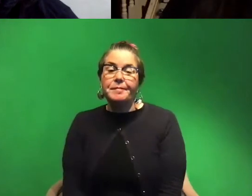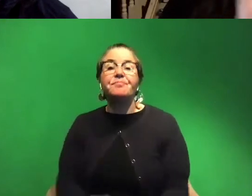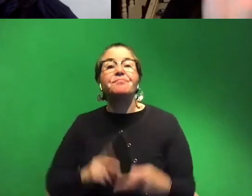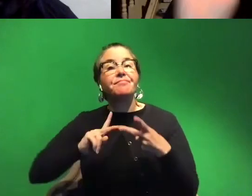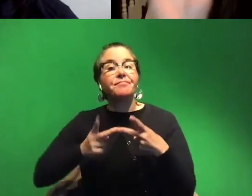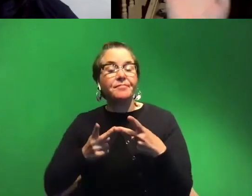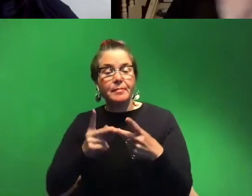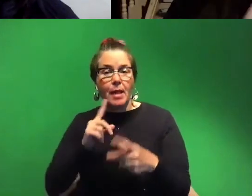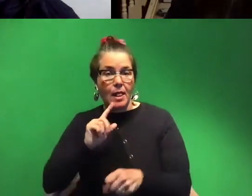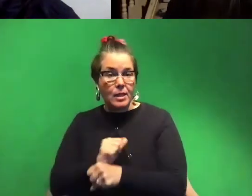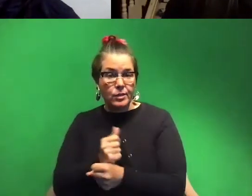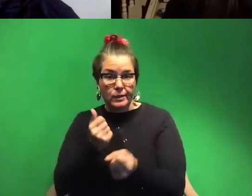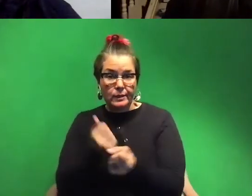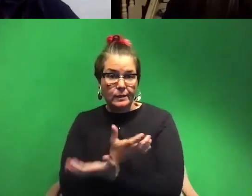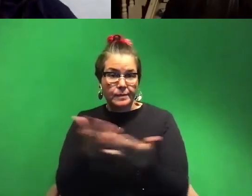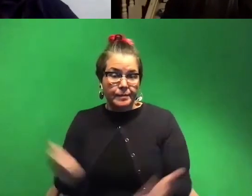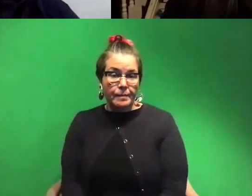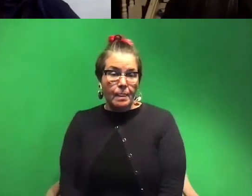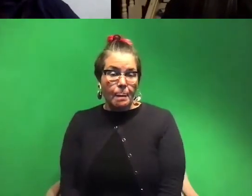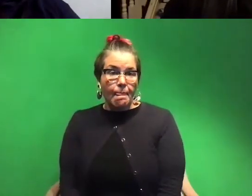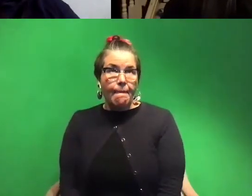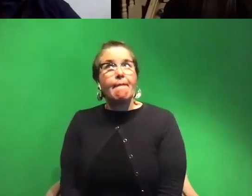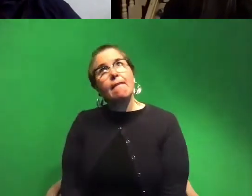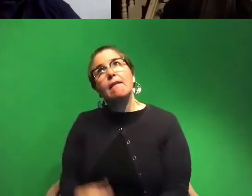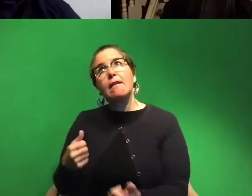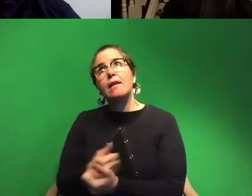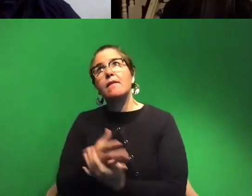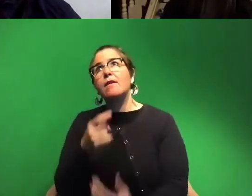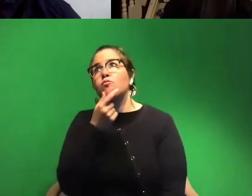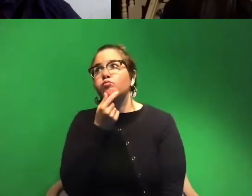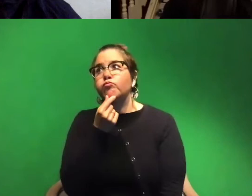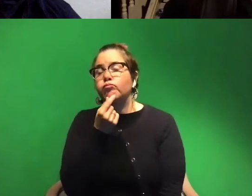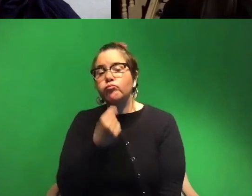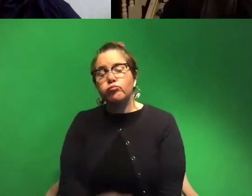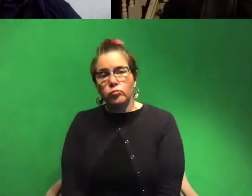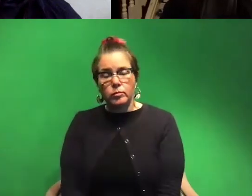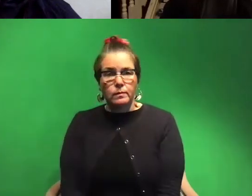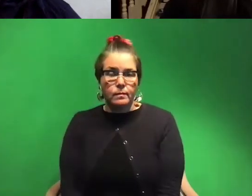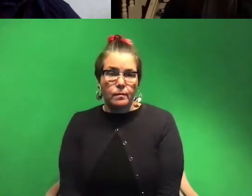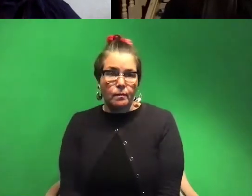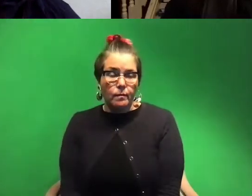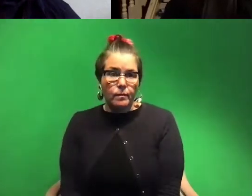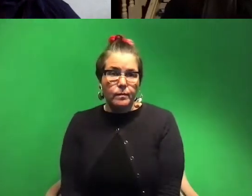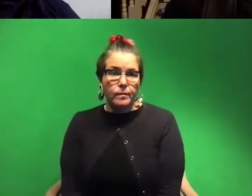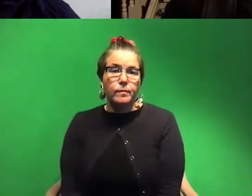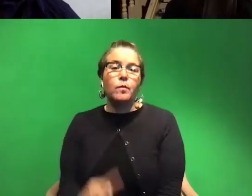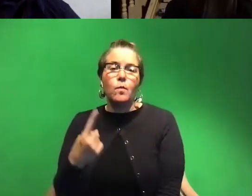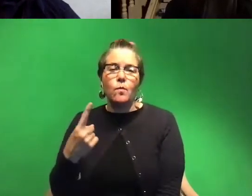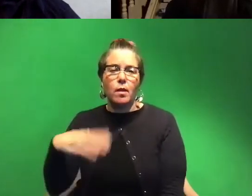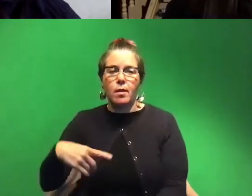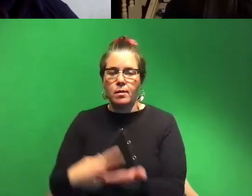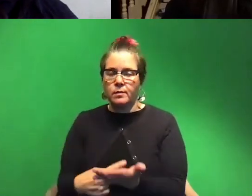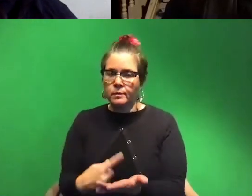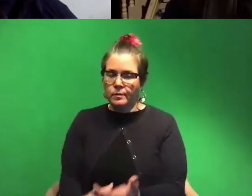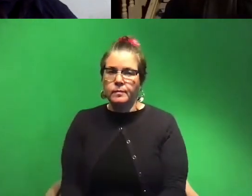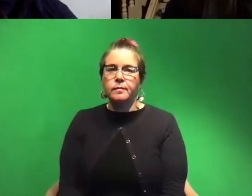like us to know about anything? About anything? Let me think. One thing we haven't talked about,